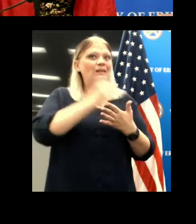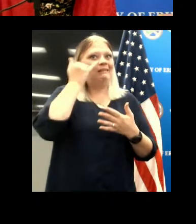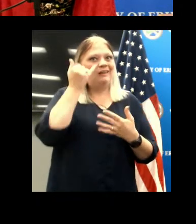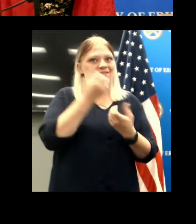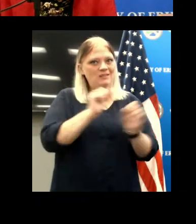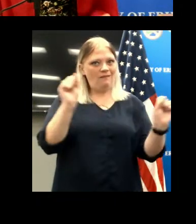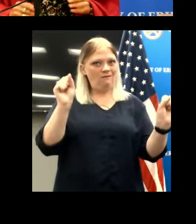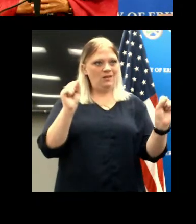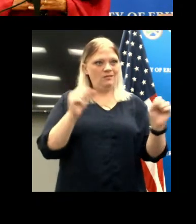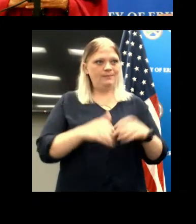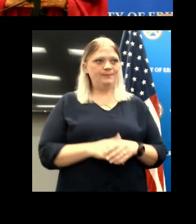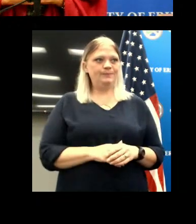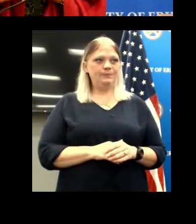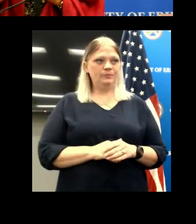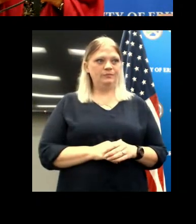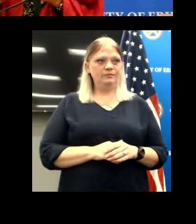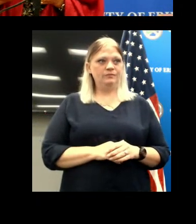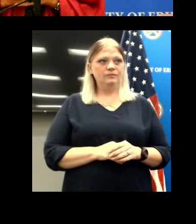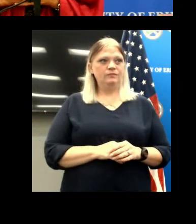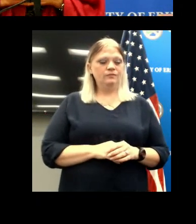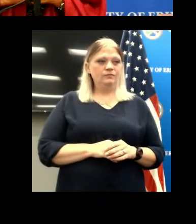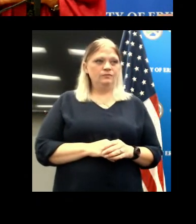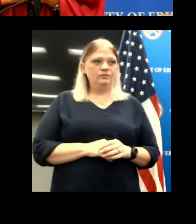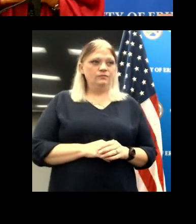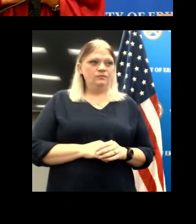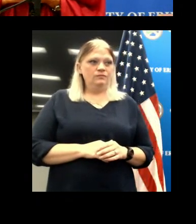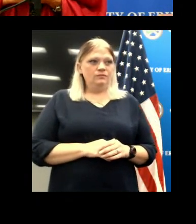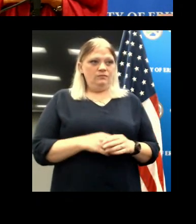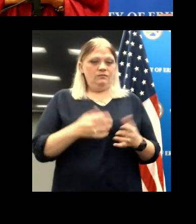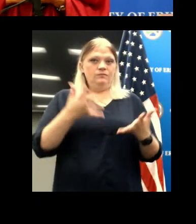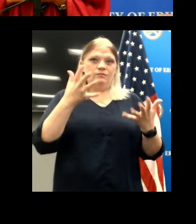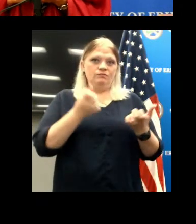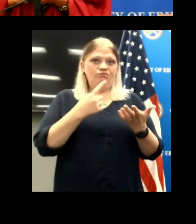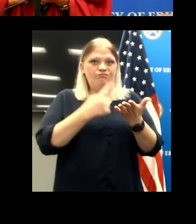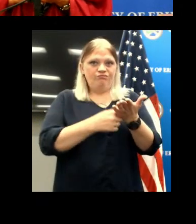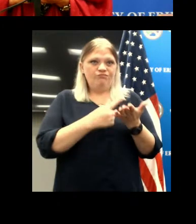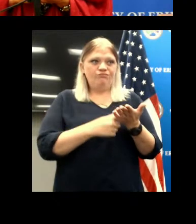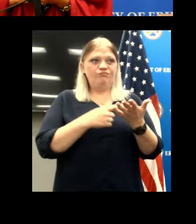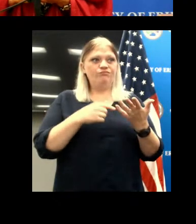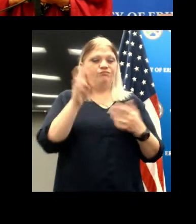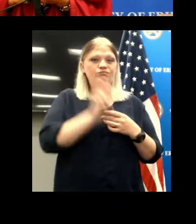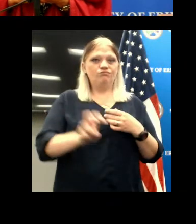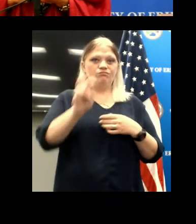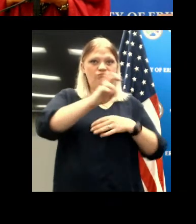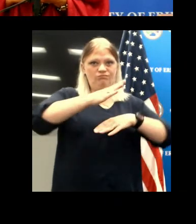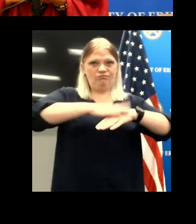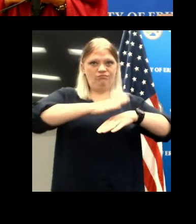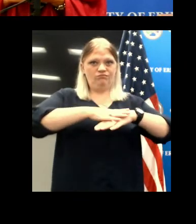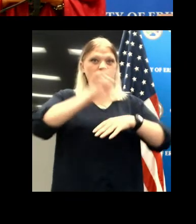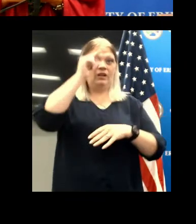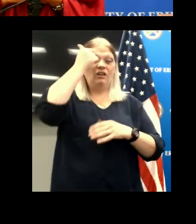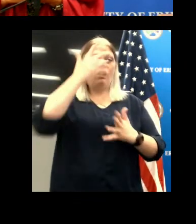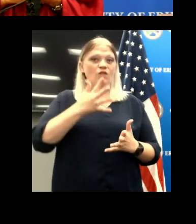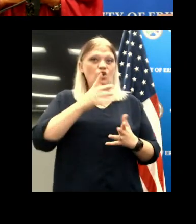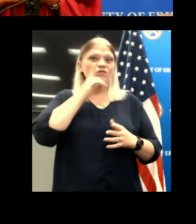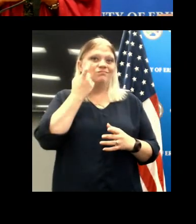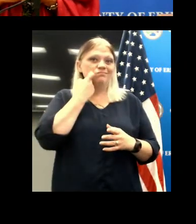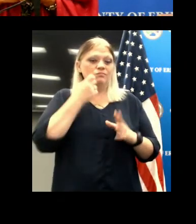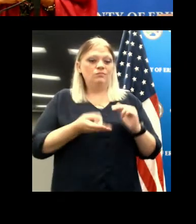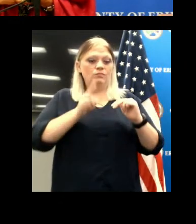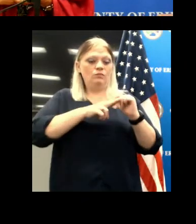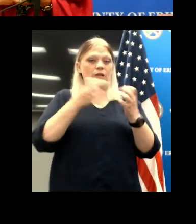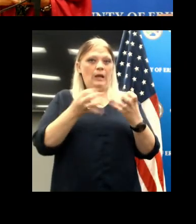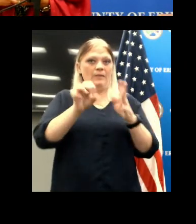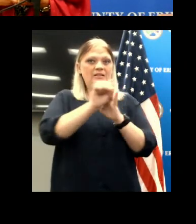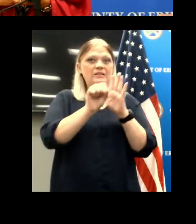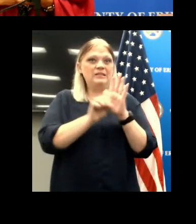safe. So I just want to talk about the travel advisories. So you know that the governor recently increased the number of